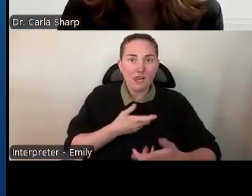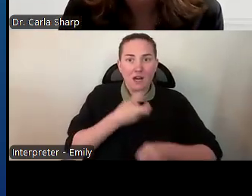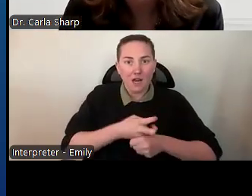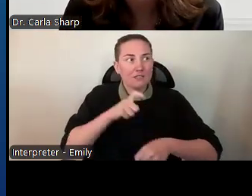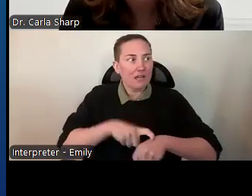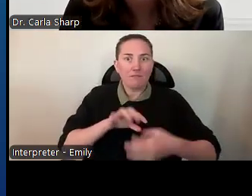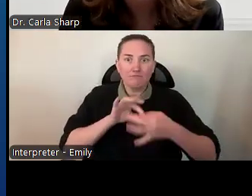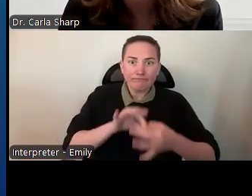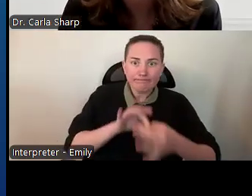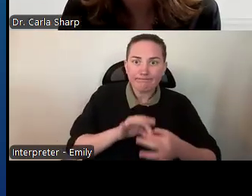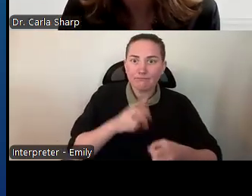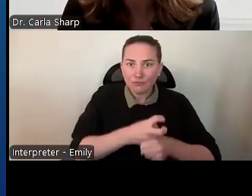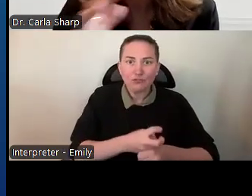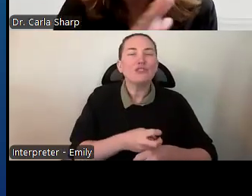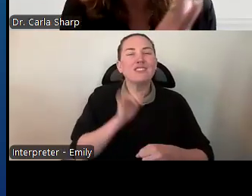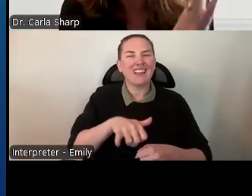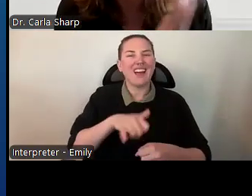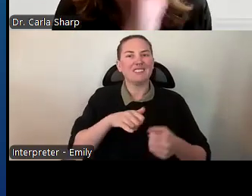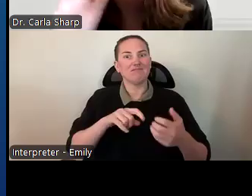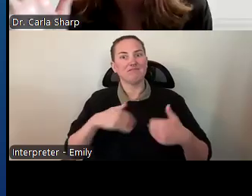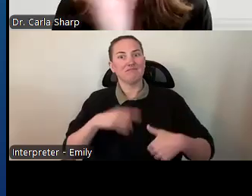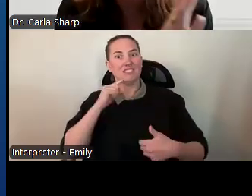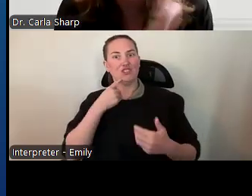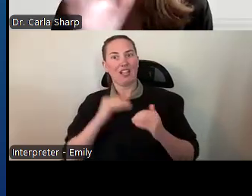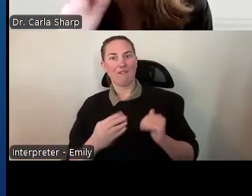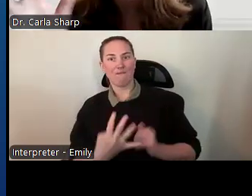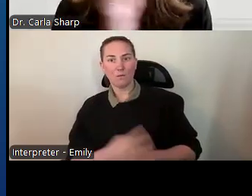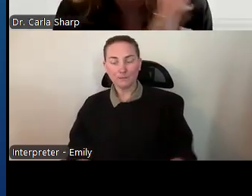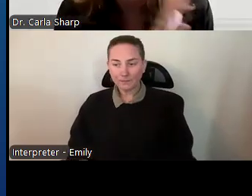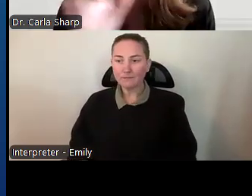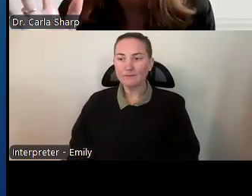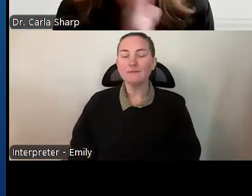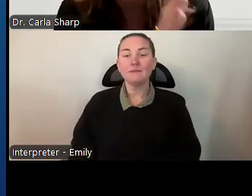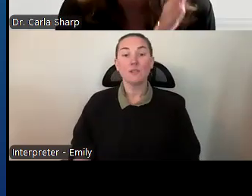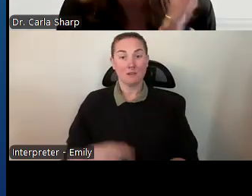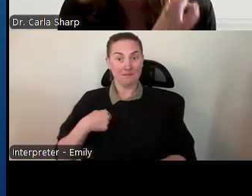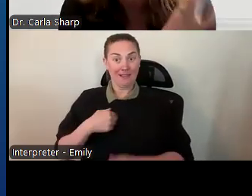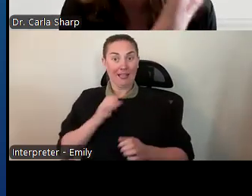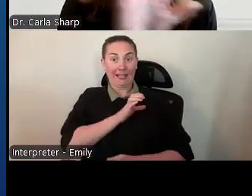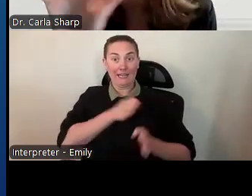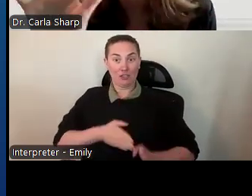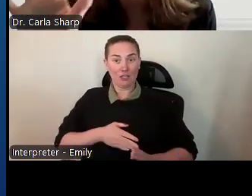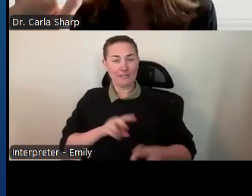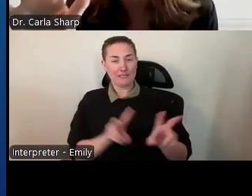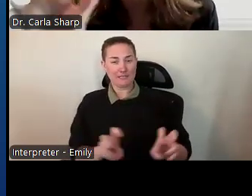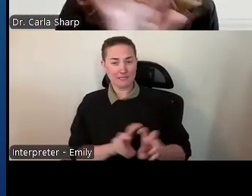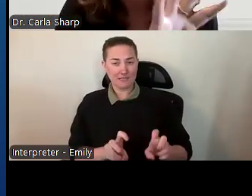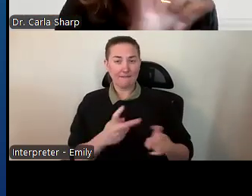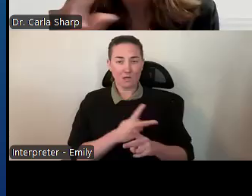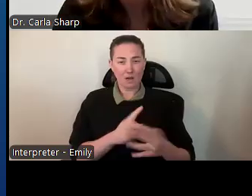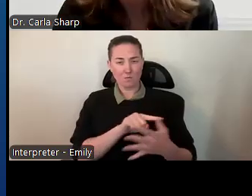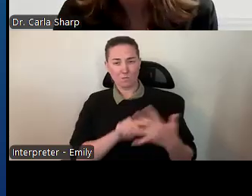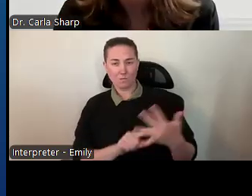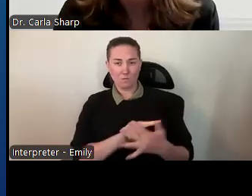maintaining rewarding relationships. So once I've decided where my patient lies on this 5 level